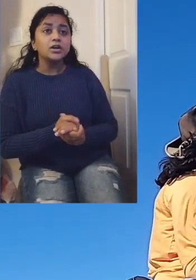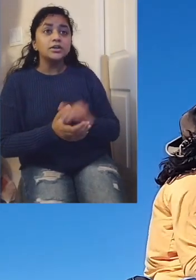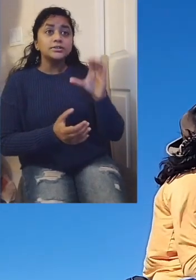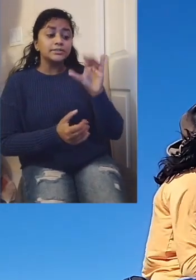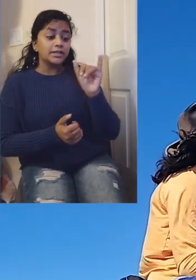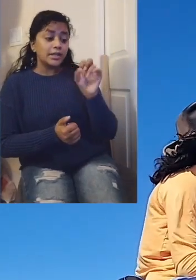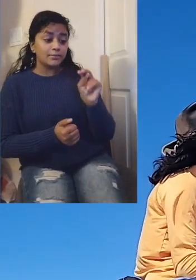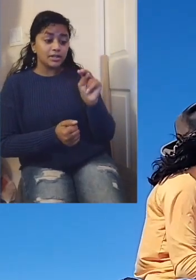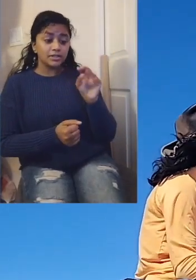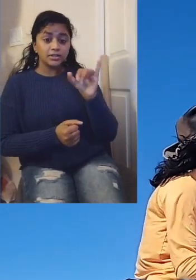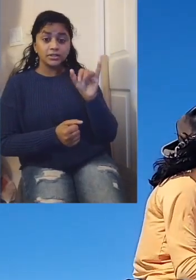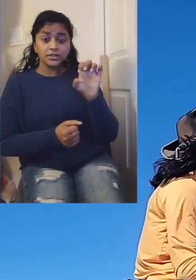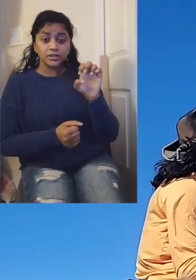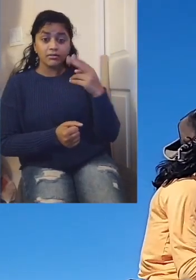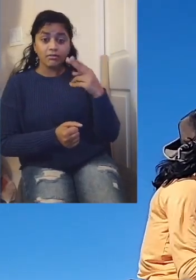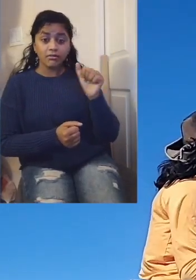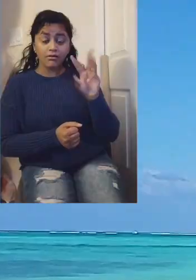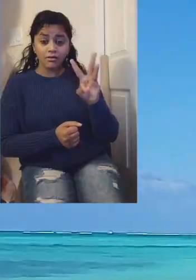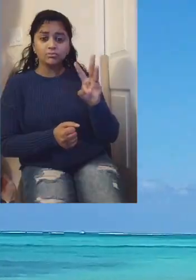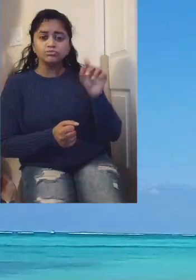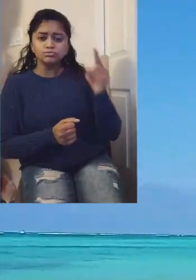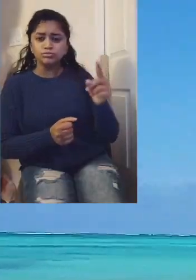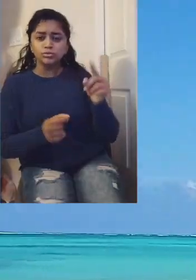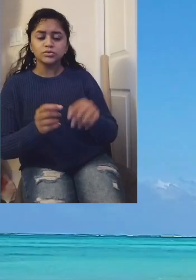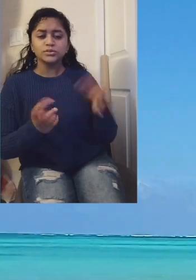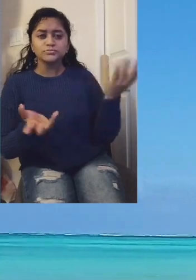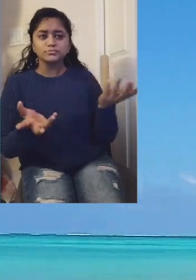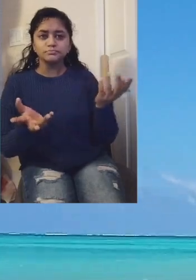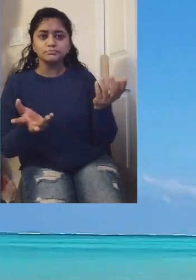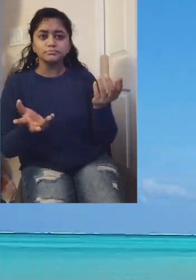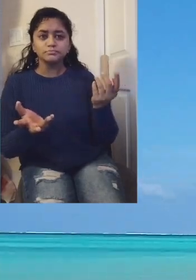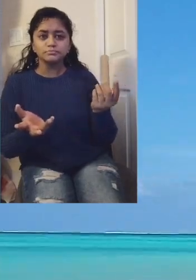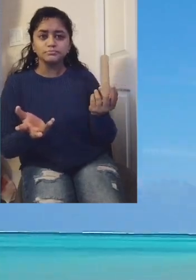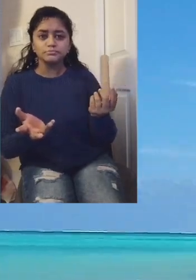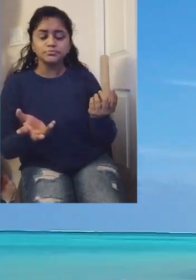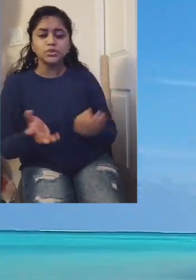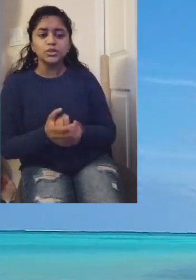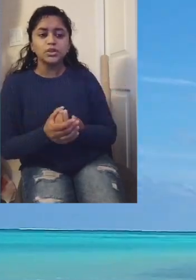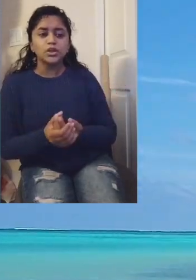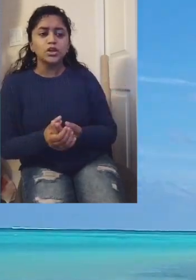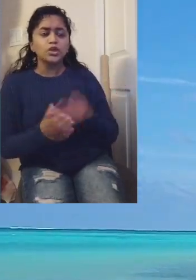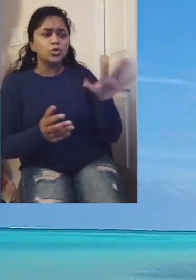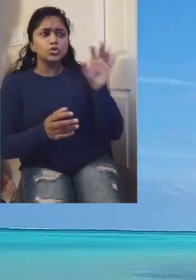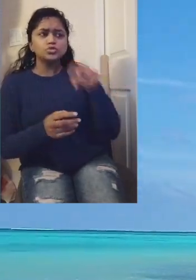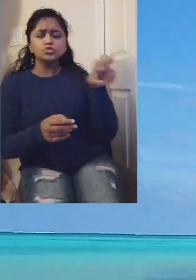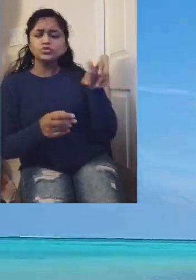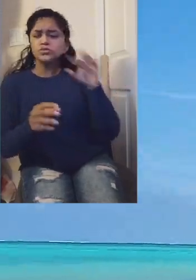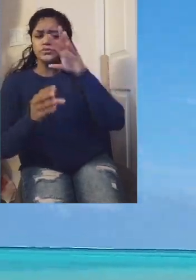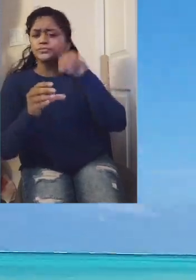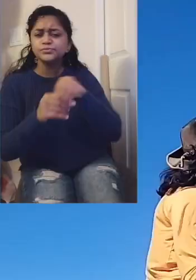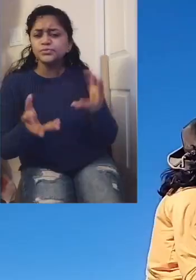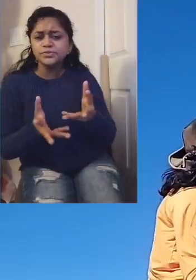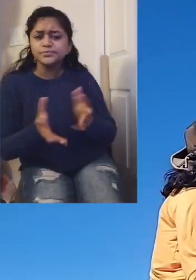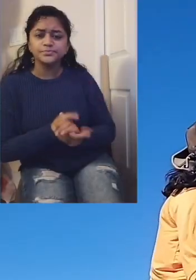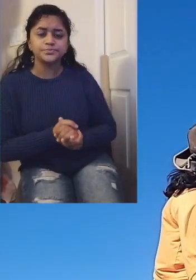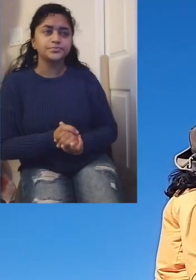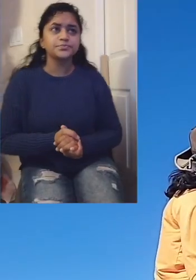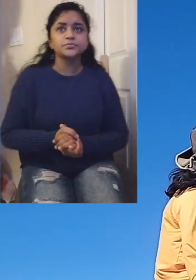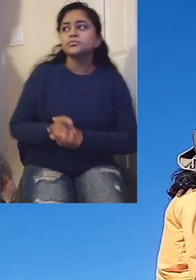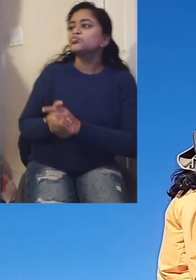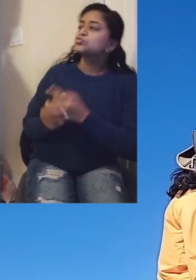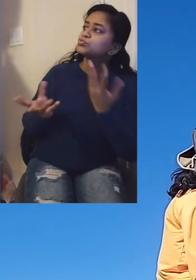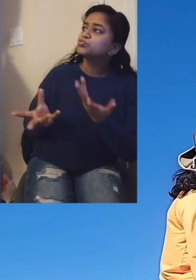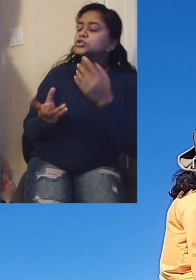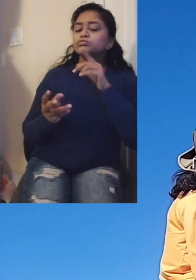like I loved and I wanted to be a part of. So Barker's is very dear and special to my heart. You know, it's a part of our heritage